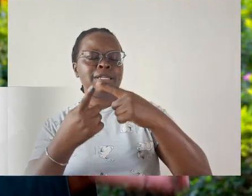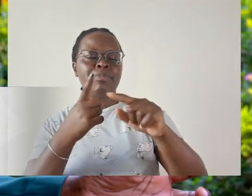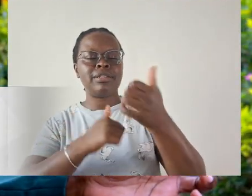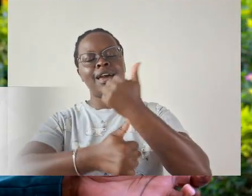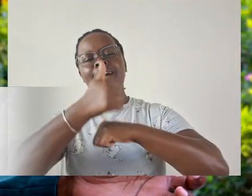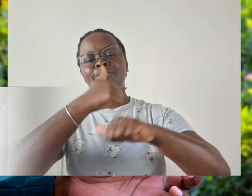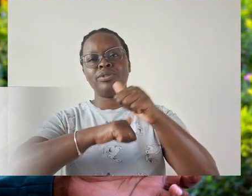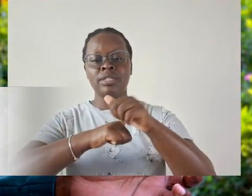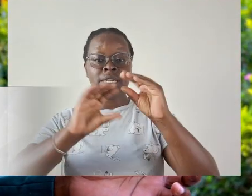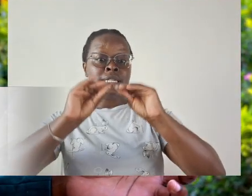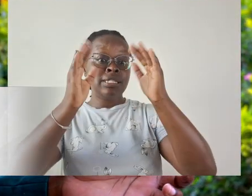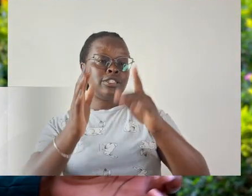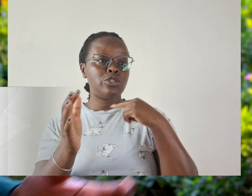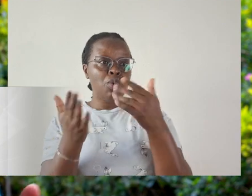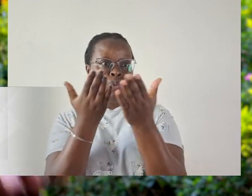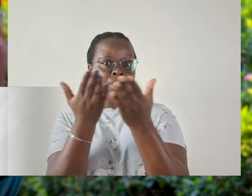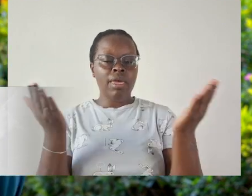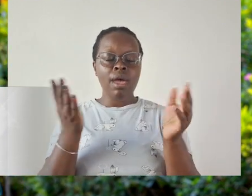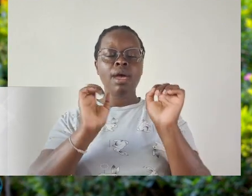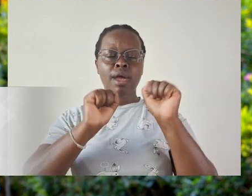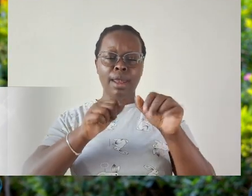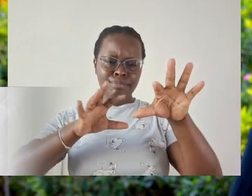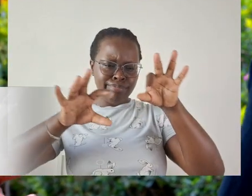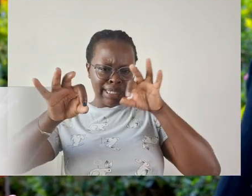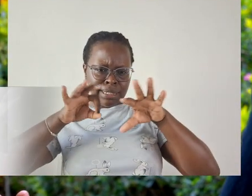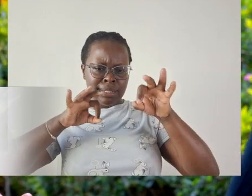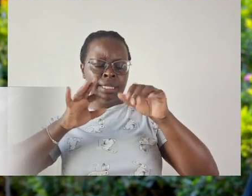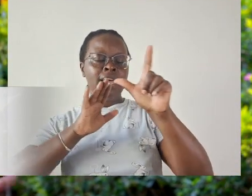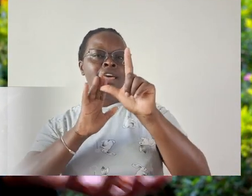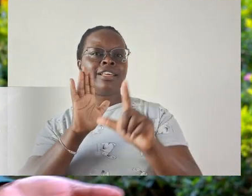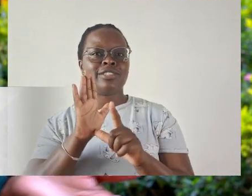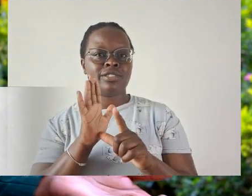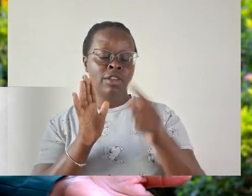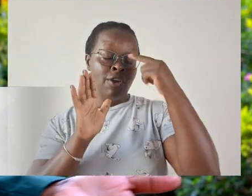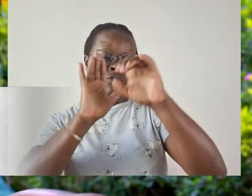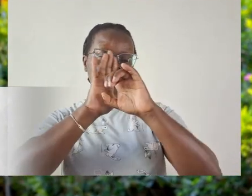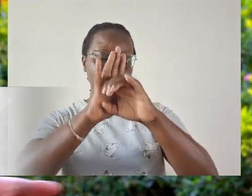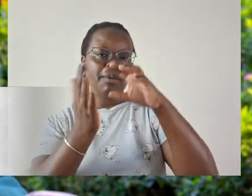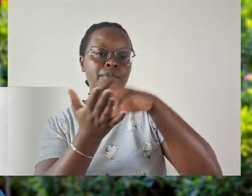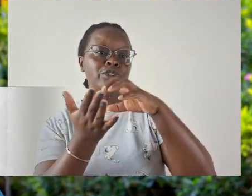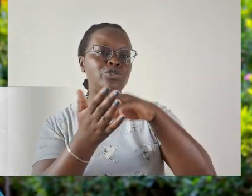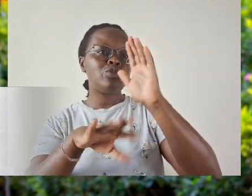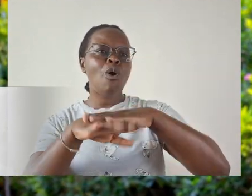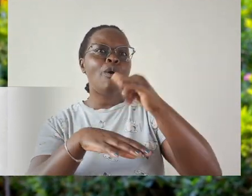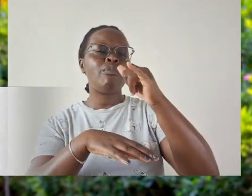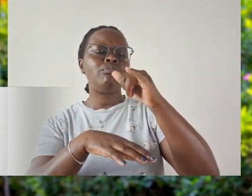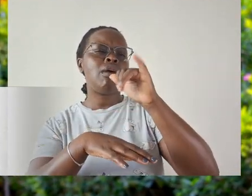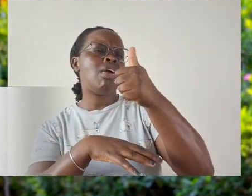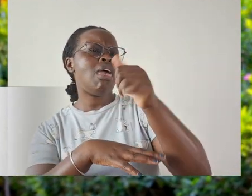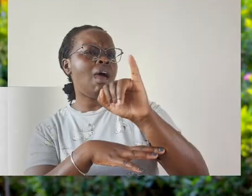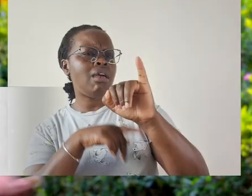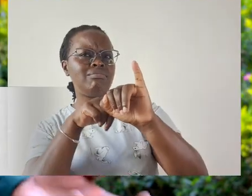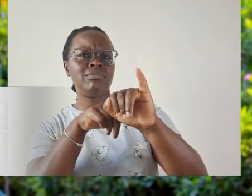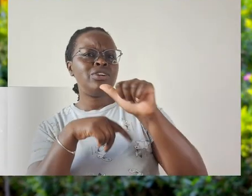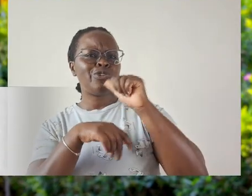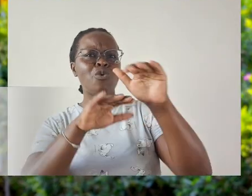the teachers who are here, for example, they are able to pick lessons. Like, for example, issues on AI, they